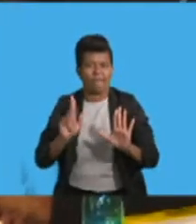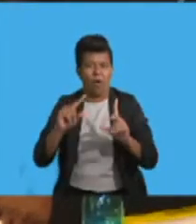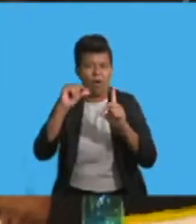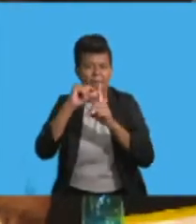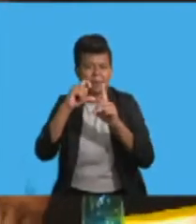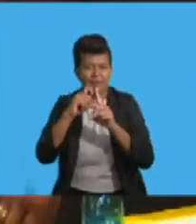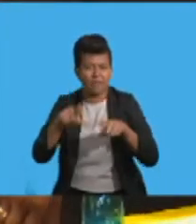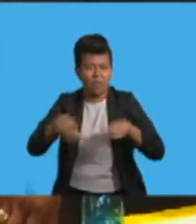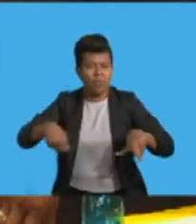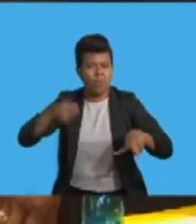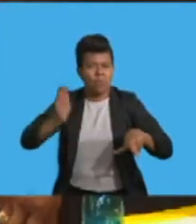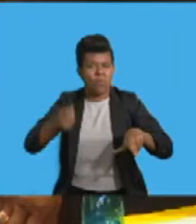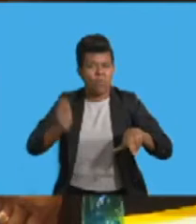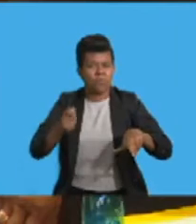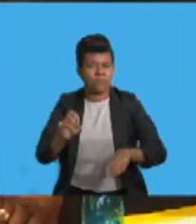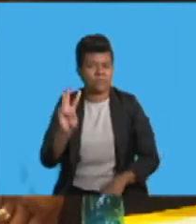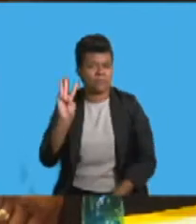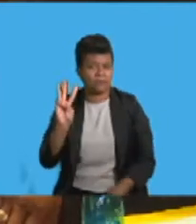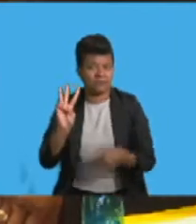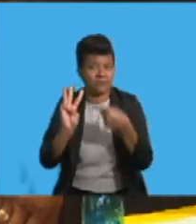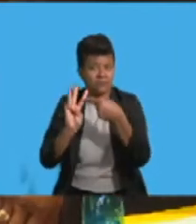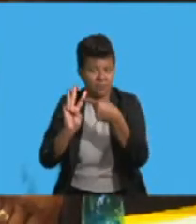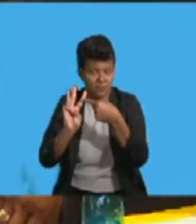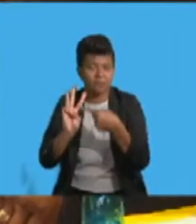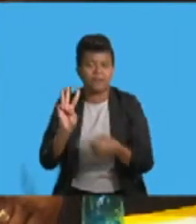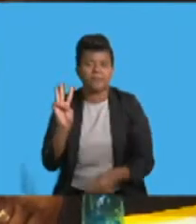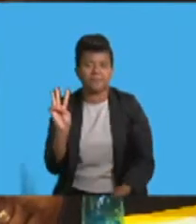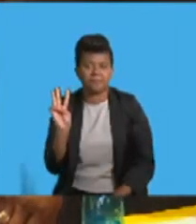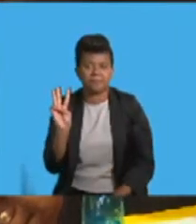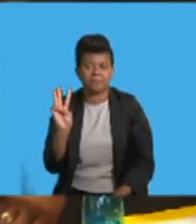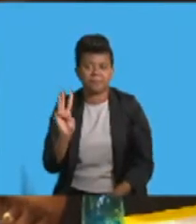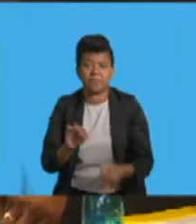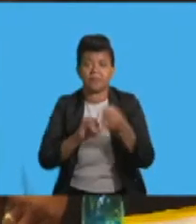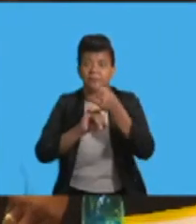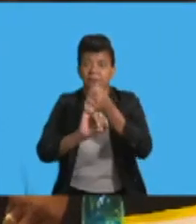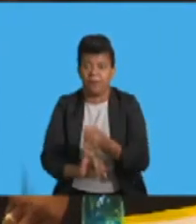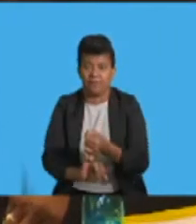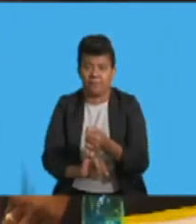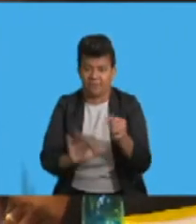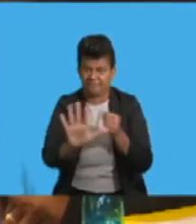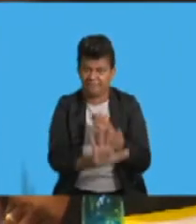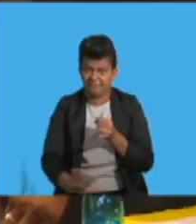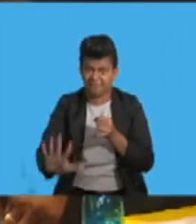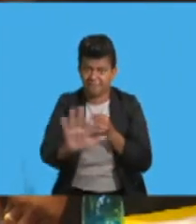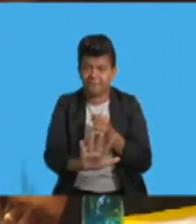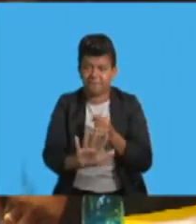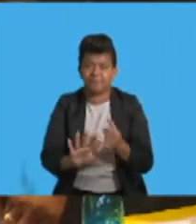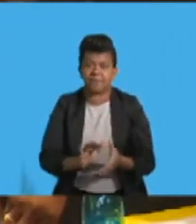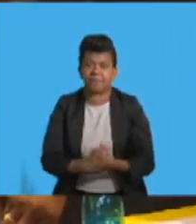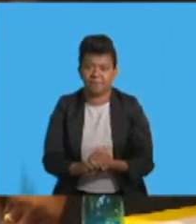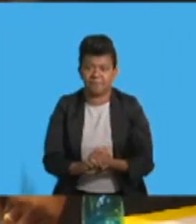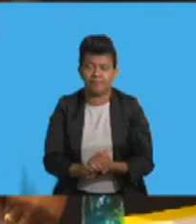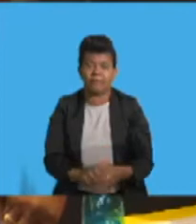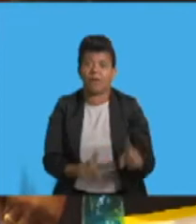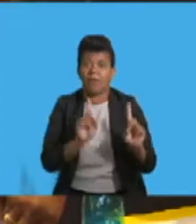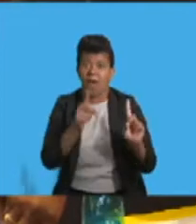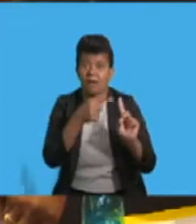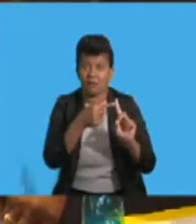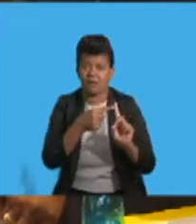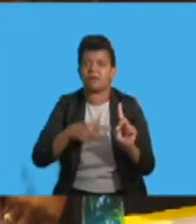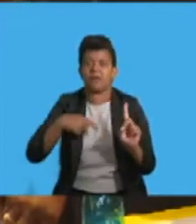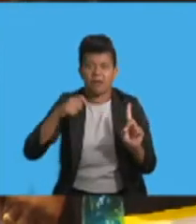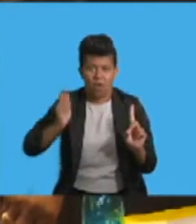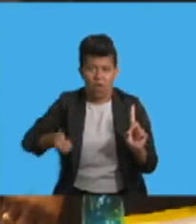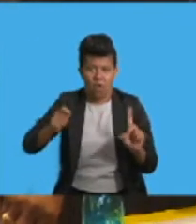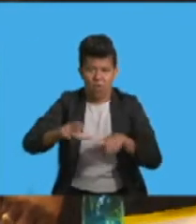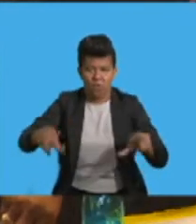in the Southern Division, Honourable Speaker, one is before the court, one is still